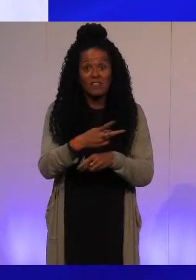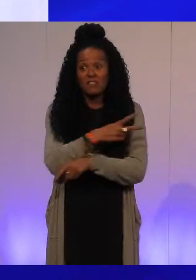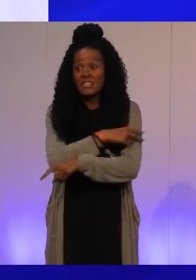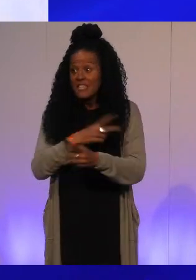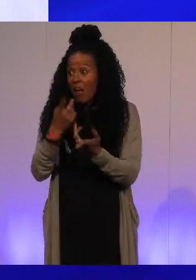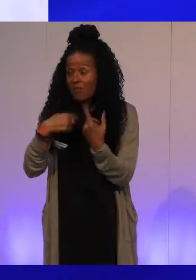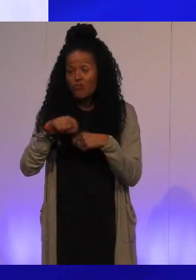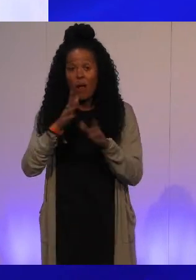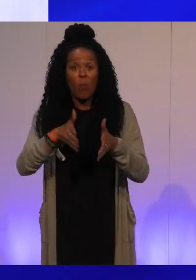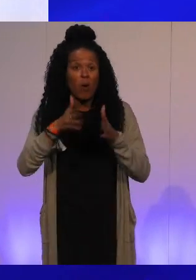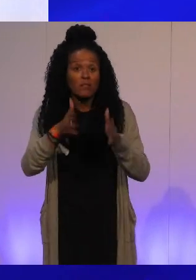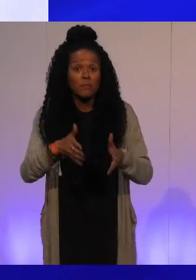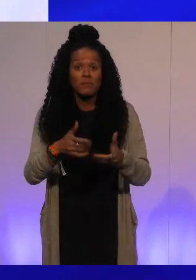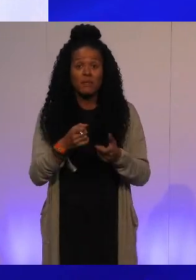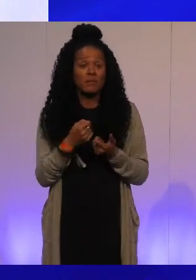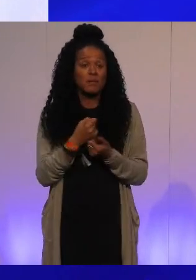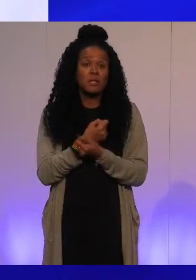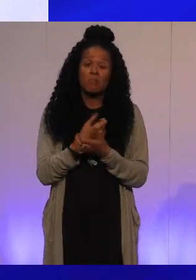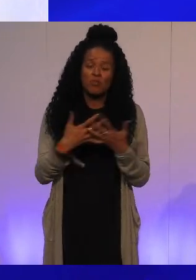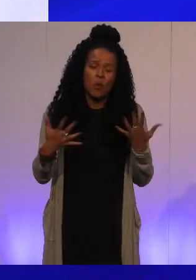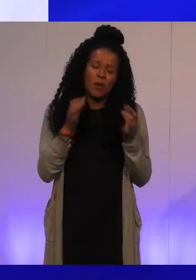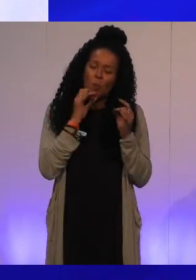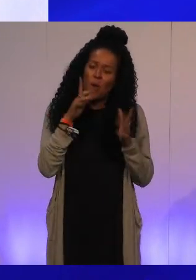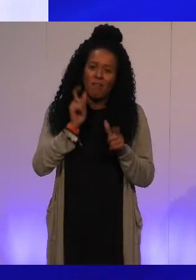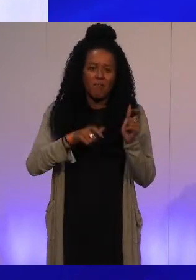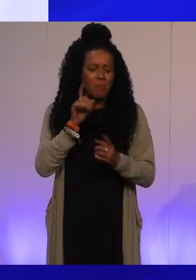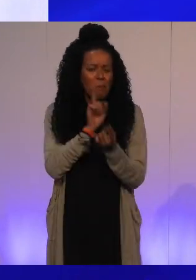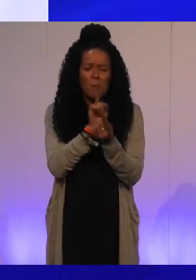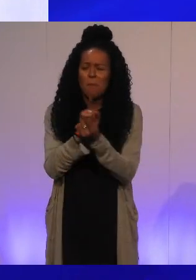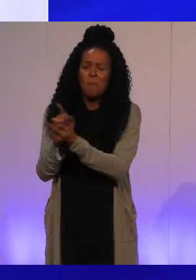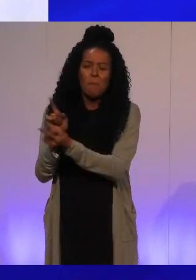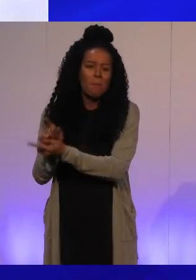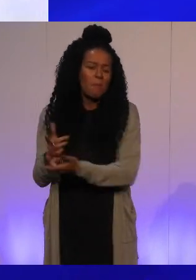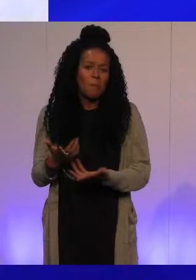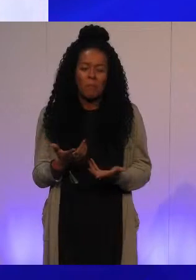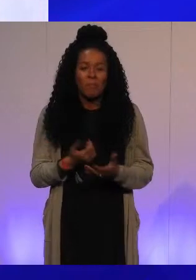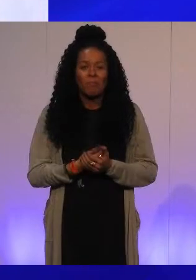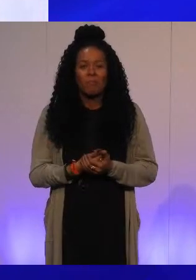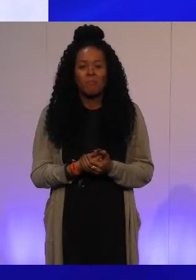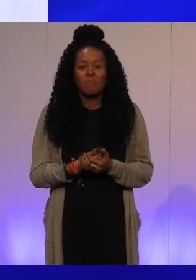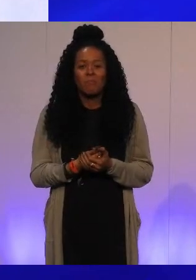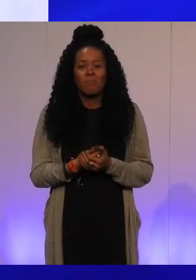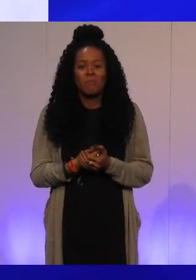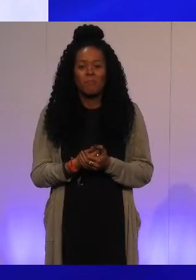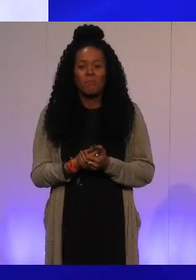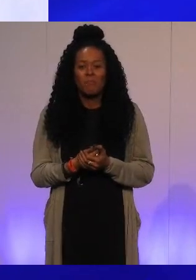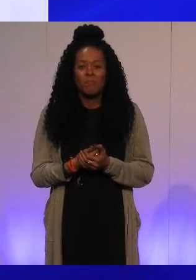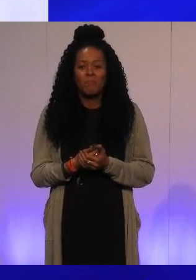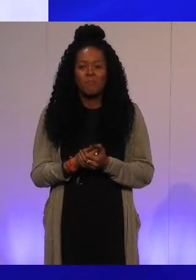the hospital, and just so many wonderful people. And